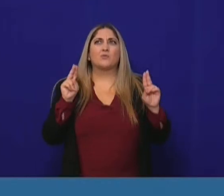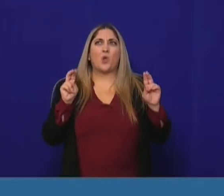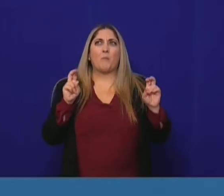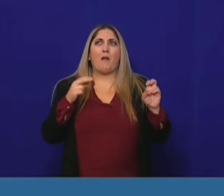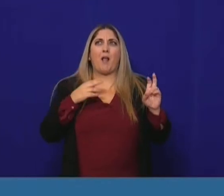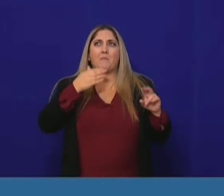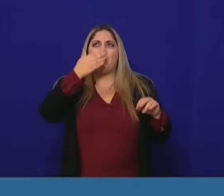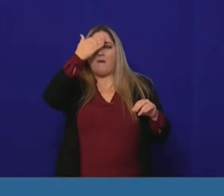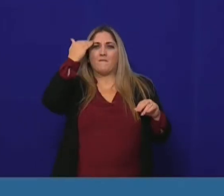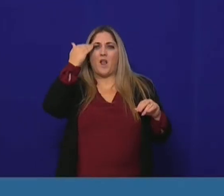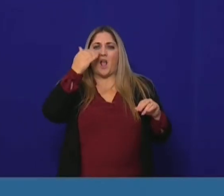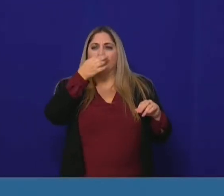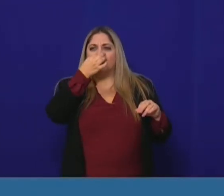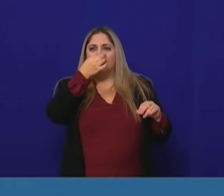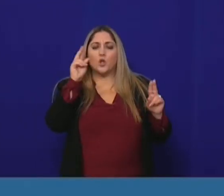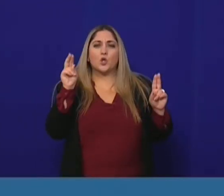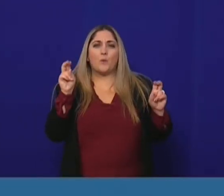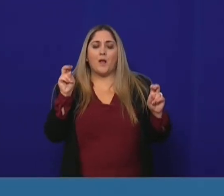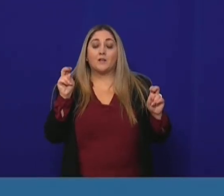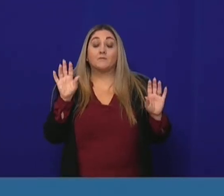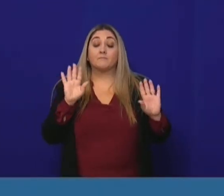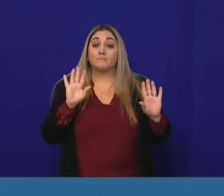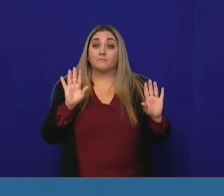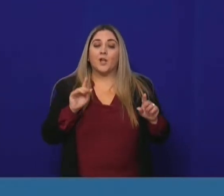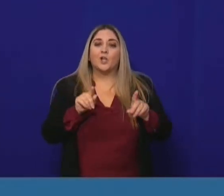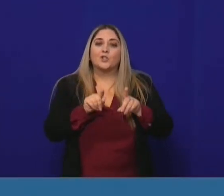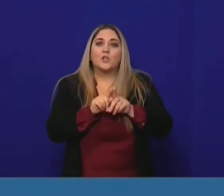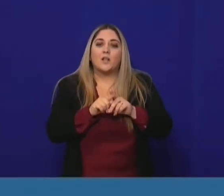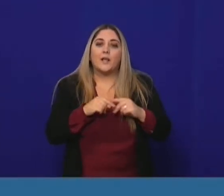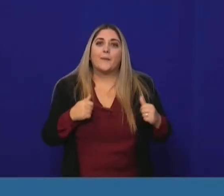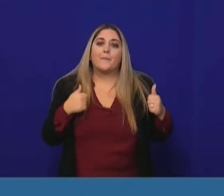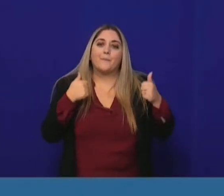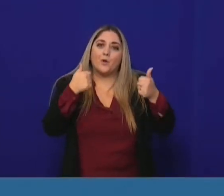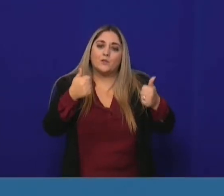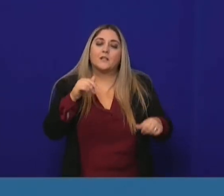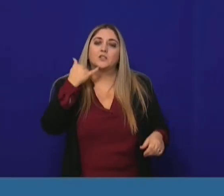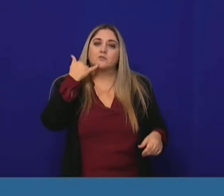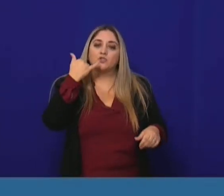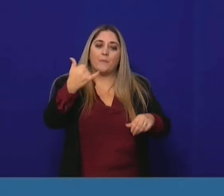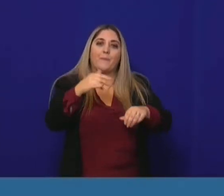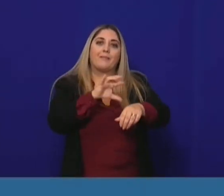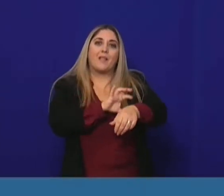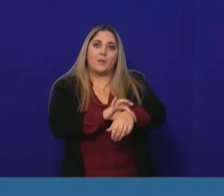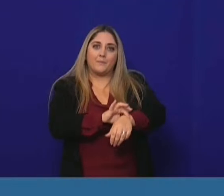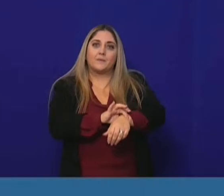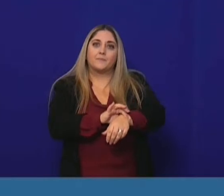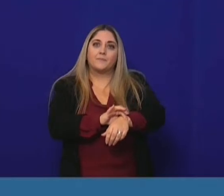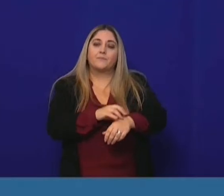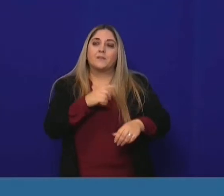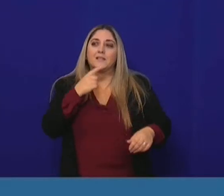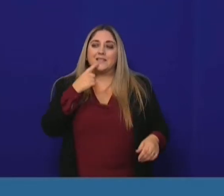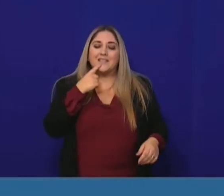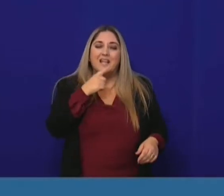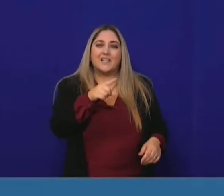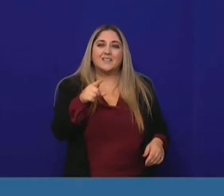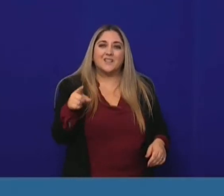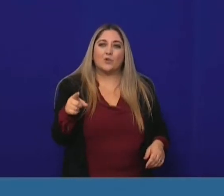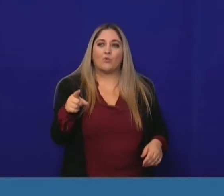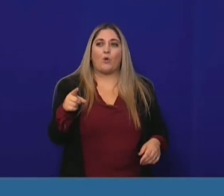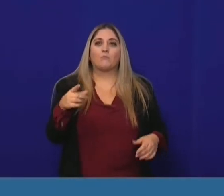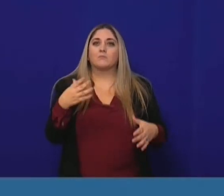kolli bħala riħ komuni, importanti kelmu li t-tabib tagħkom ikun jista' jtikom il-parir tagħkom, ċemplu